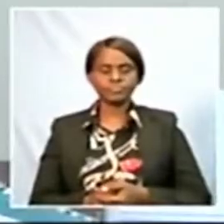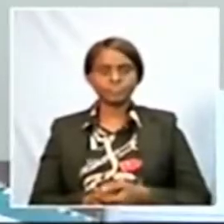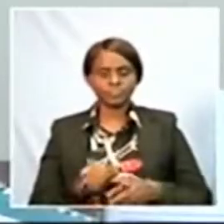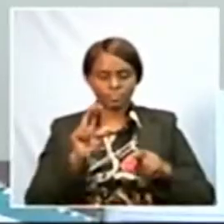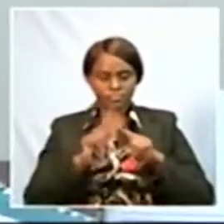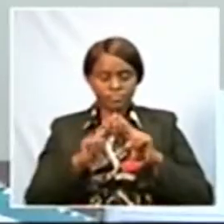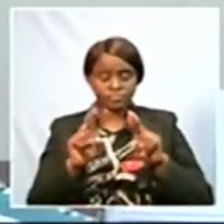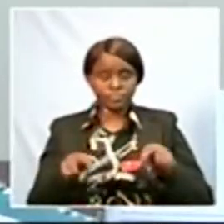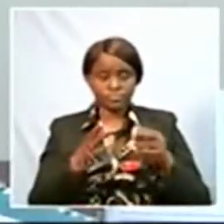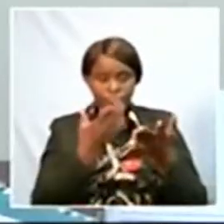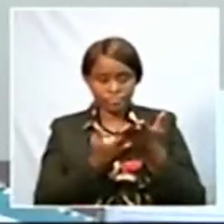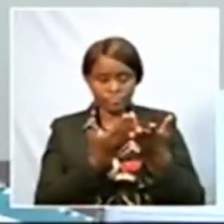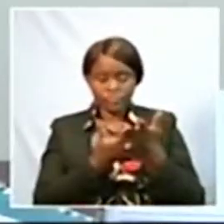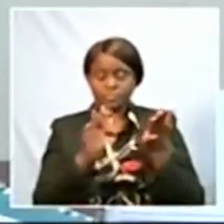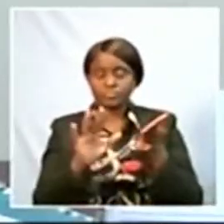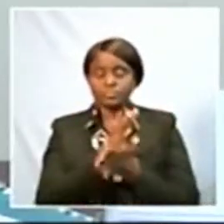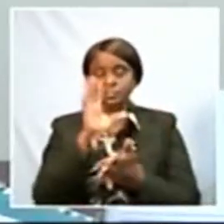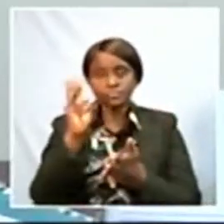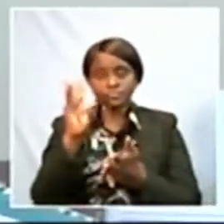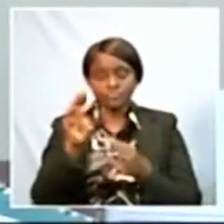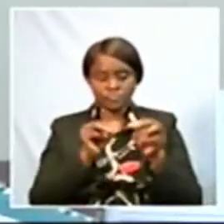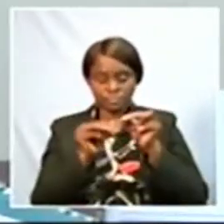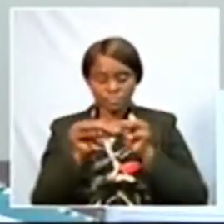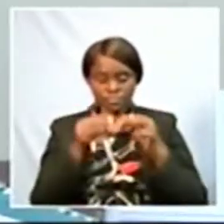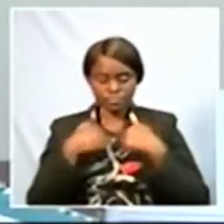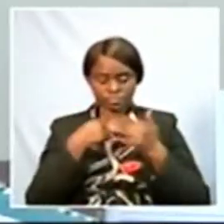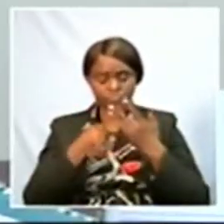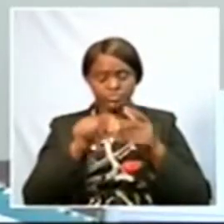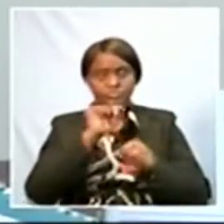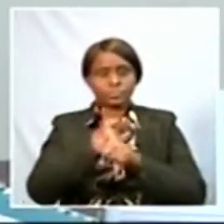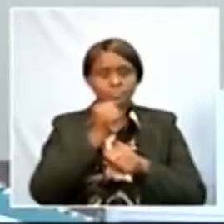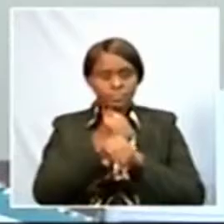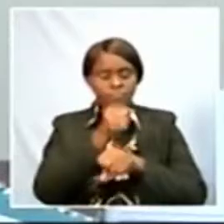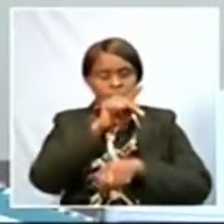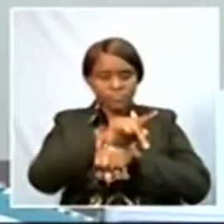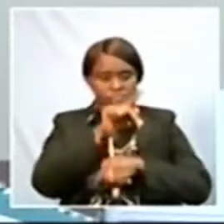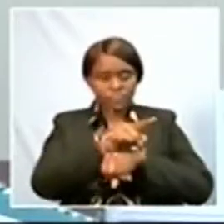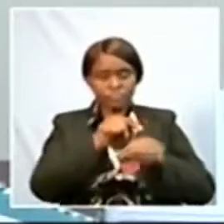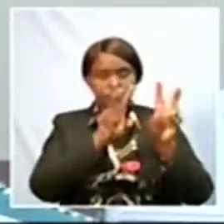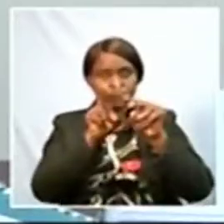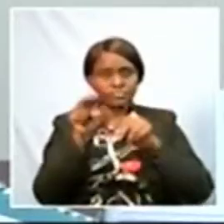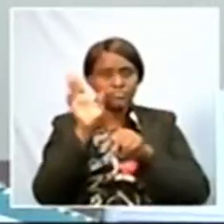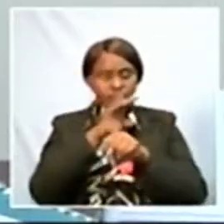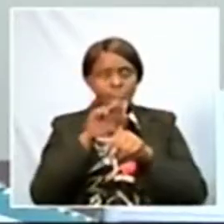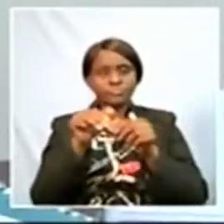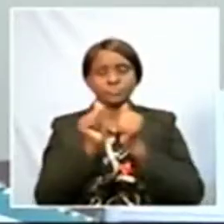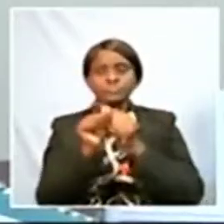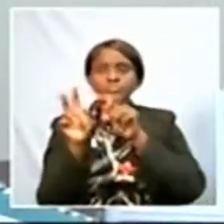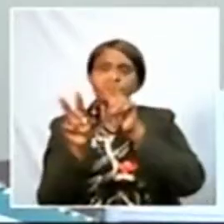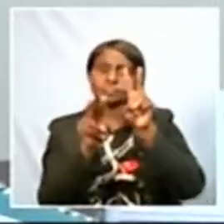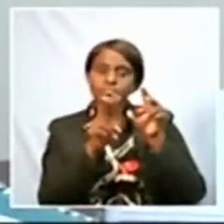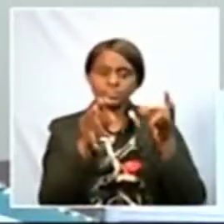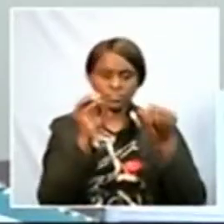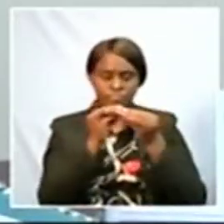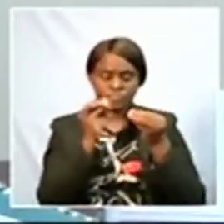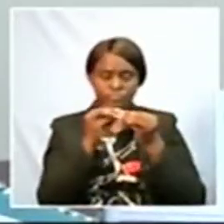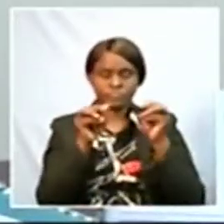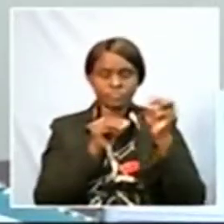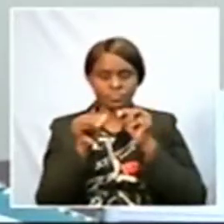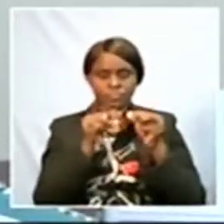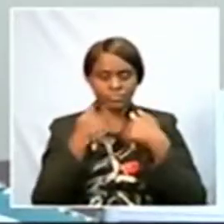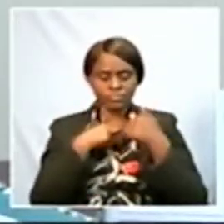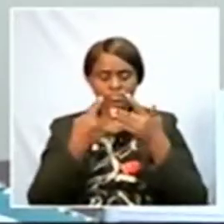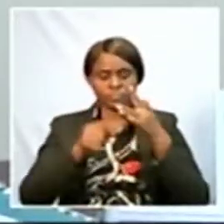Remedial measure on page 6. Management has intensified project monitoring and supervision. Furthermore, management